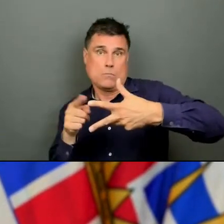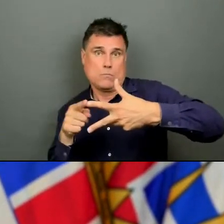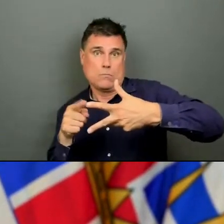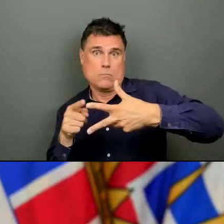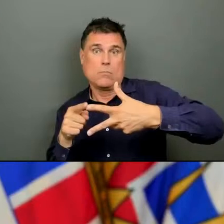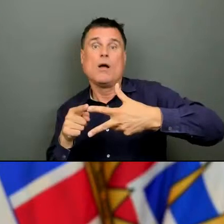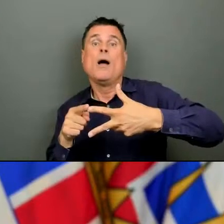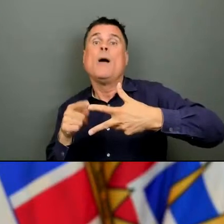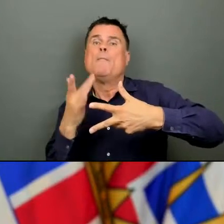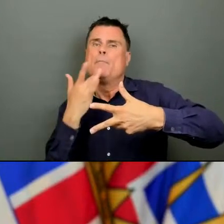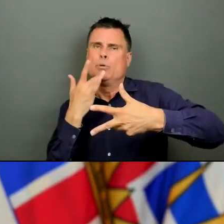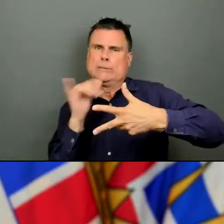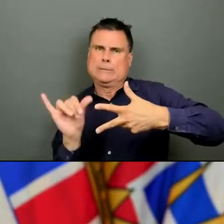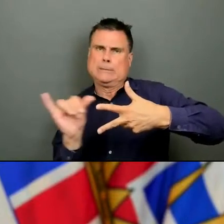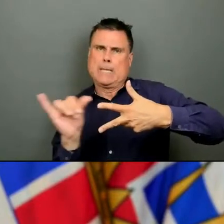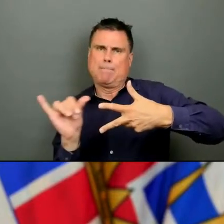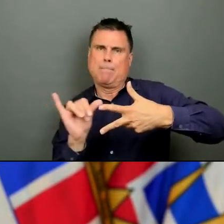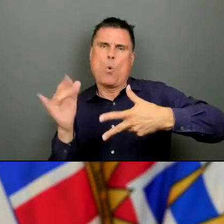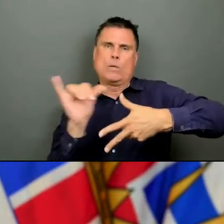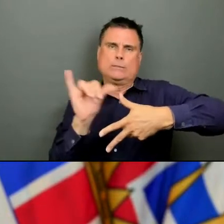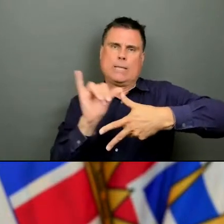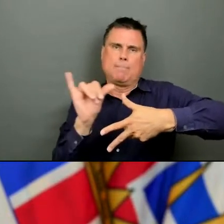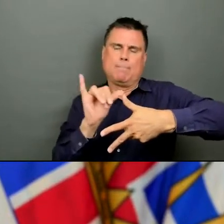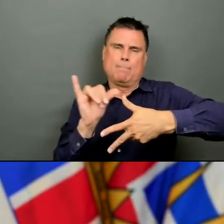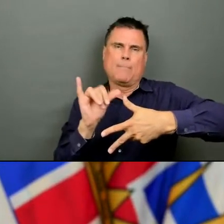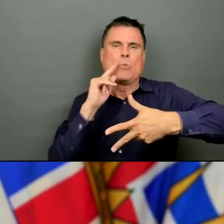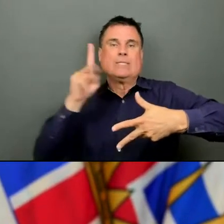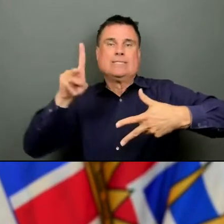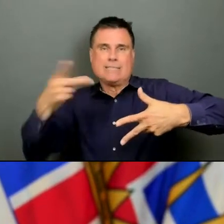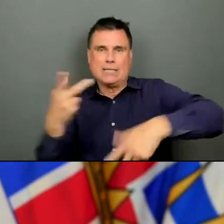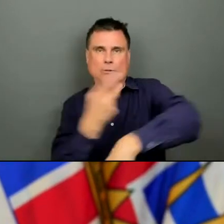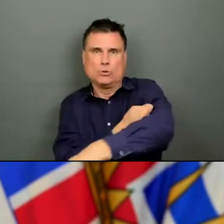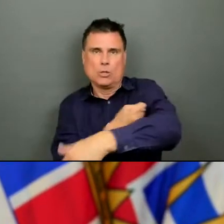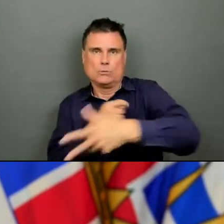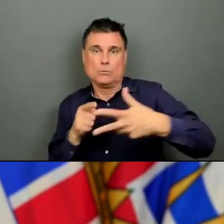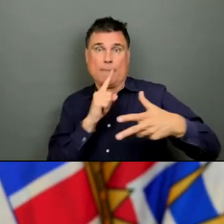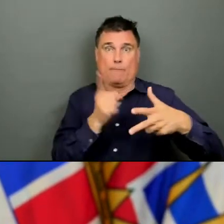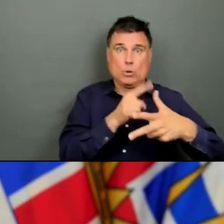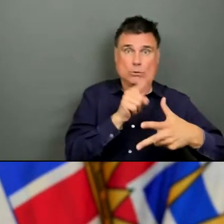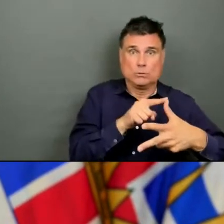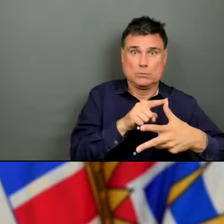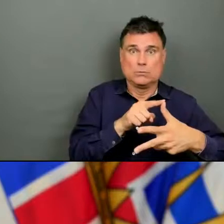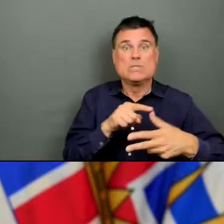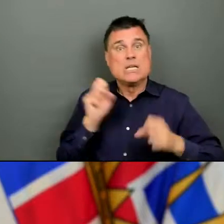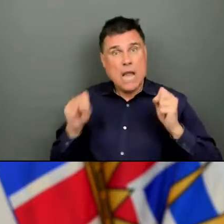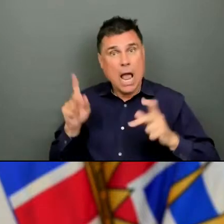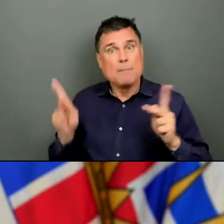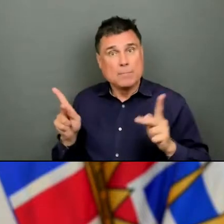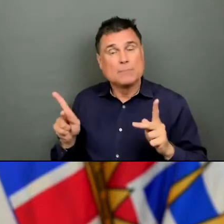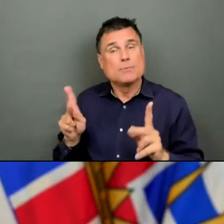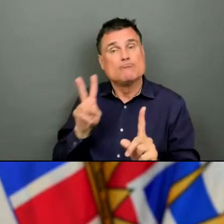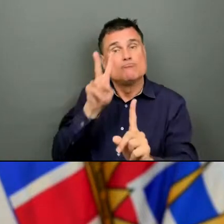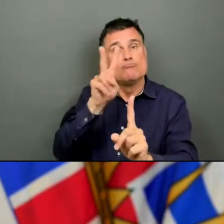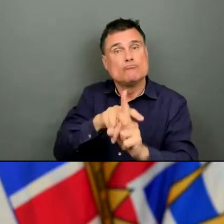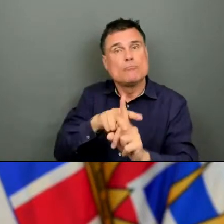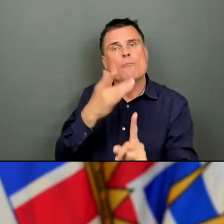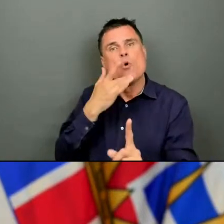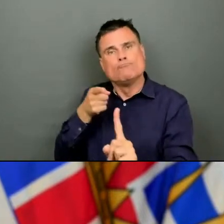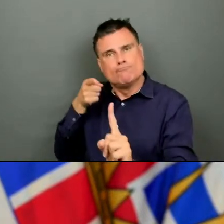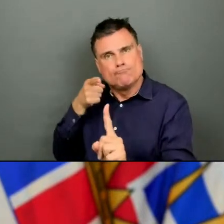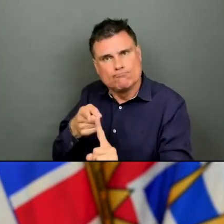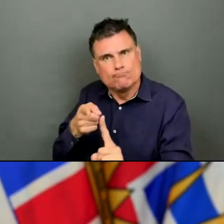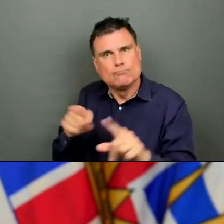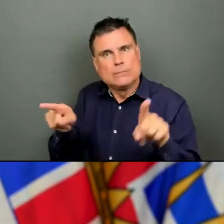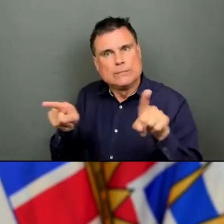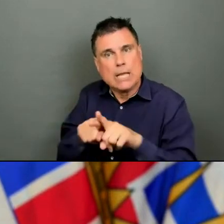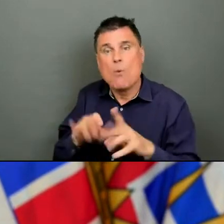Can anything be done to make sure people who are able to book appointments specifically for the vaccine they first received? So could the system